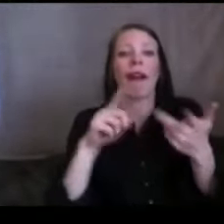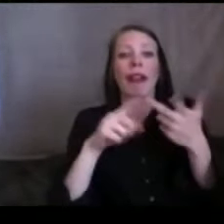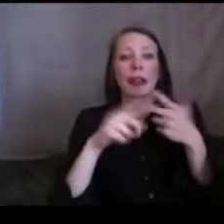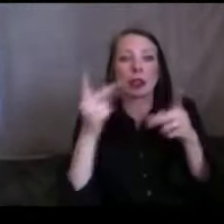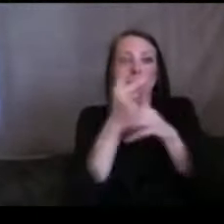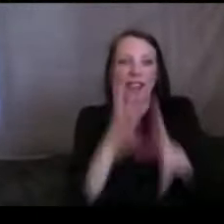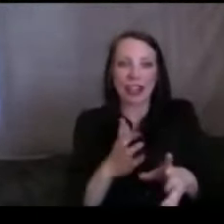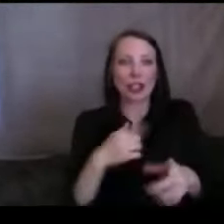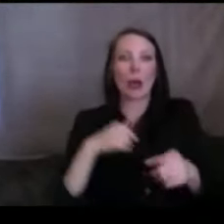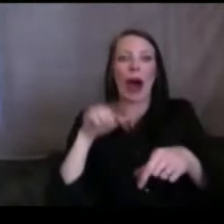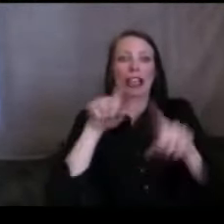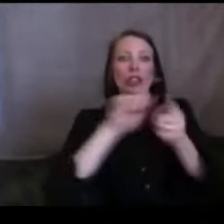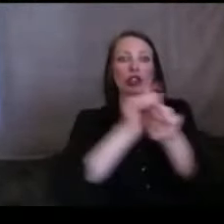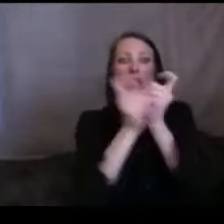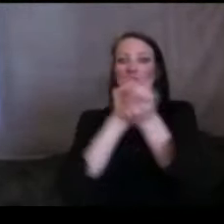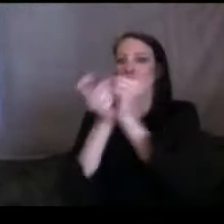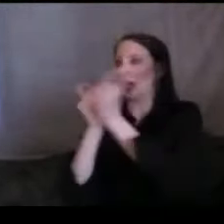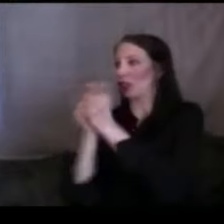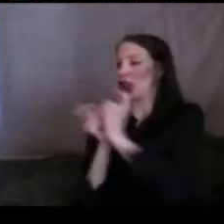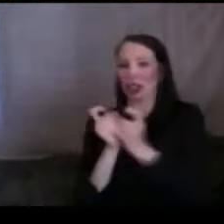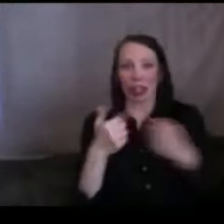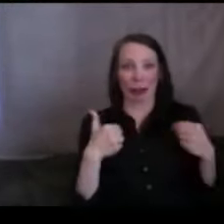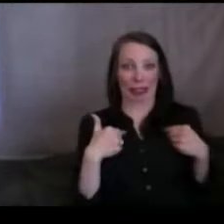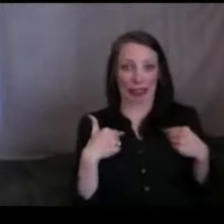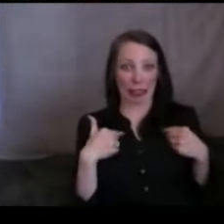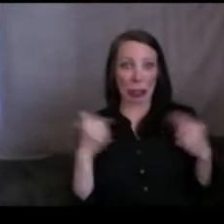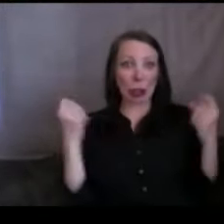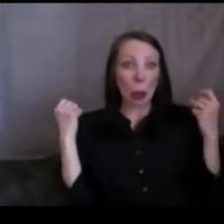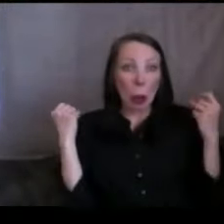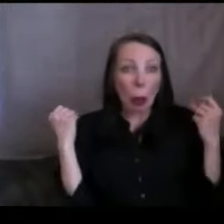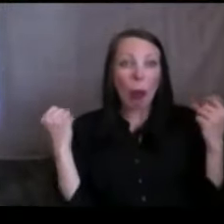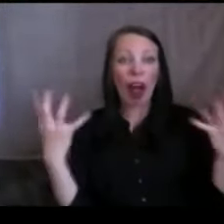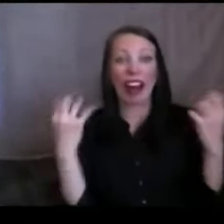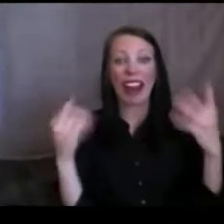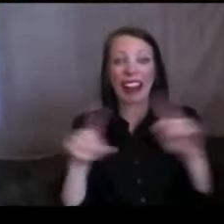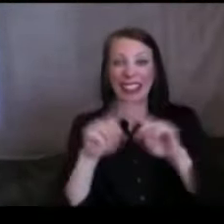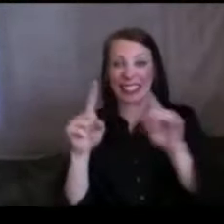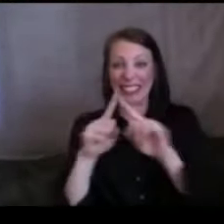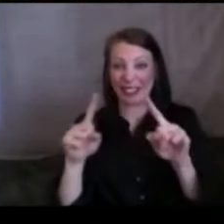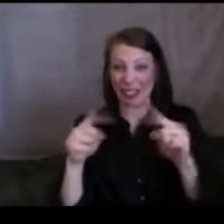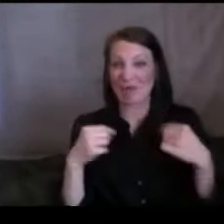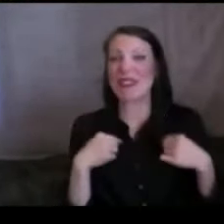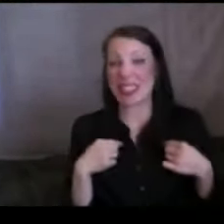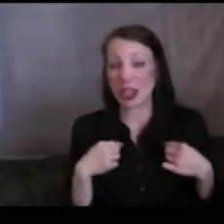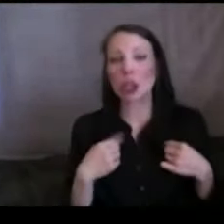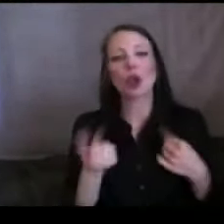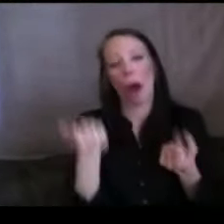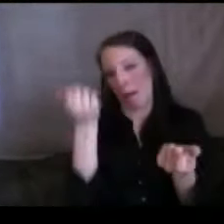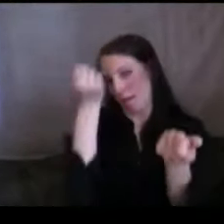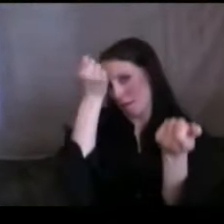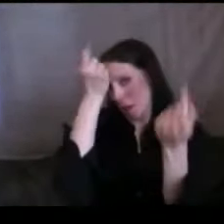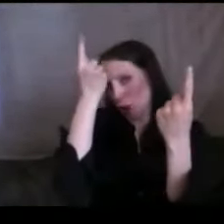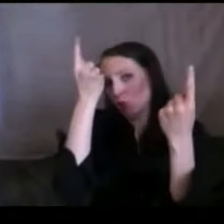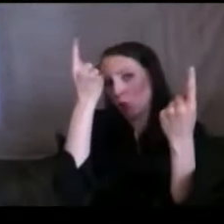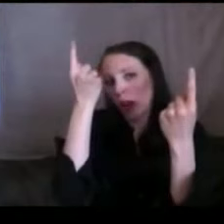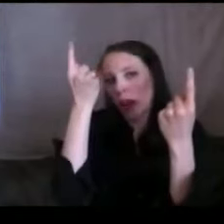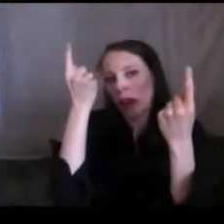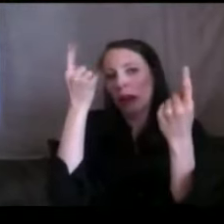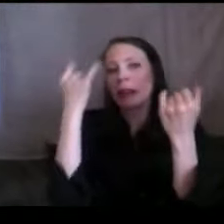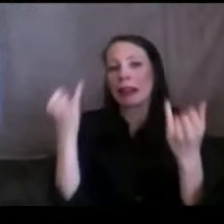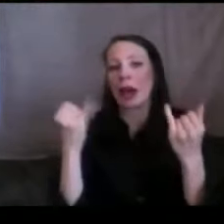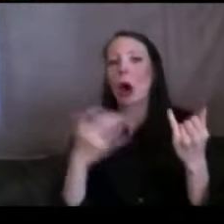lot. We went through a lot of pain, and I totally understand what I expect from the